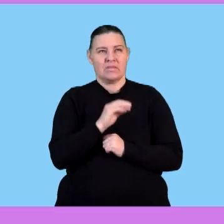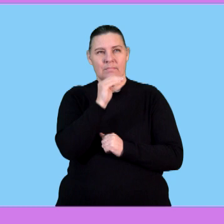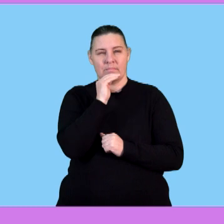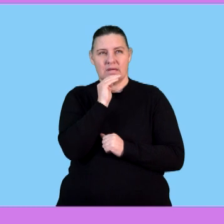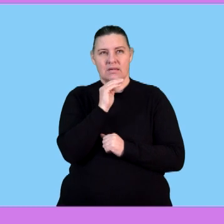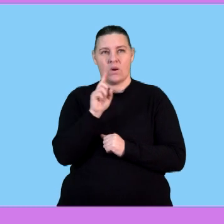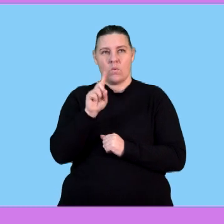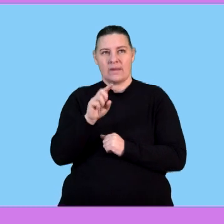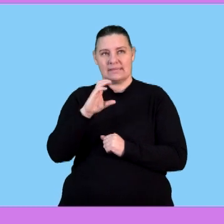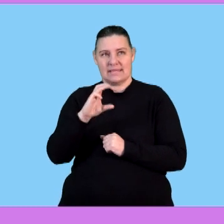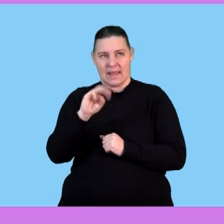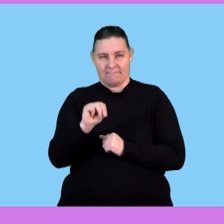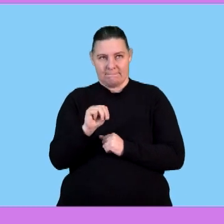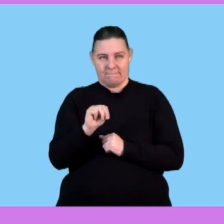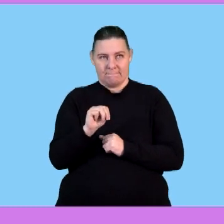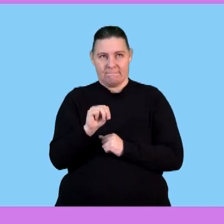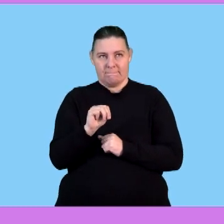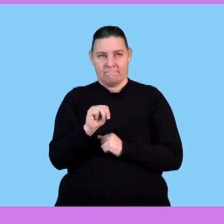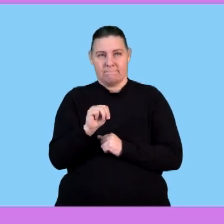1